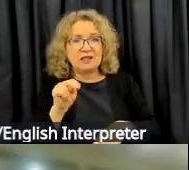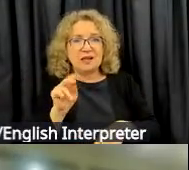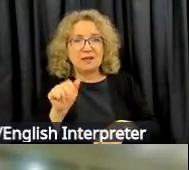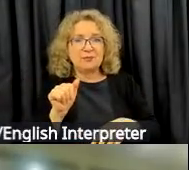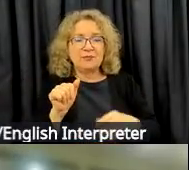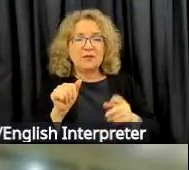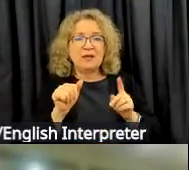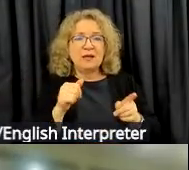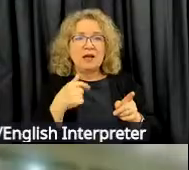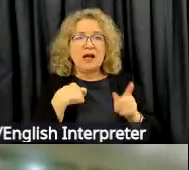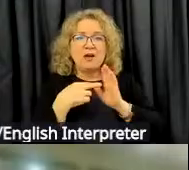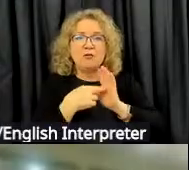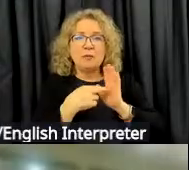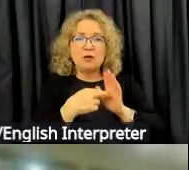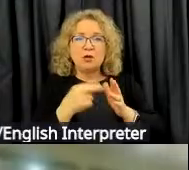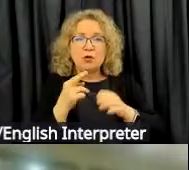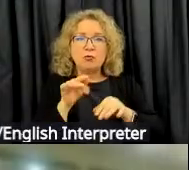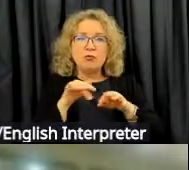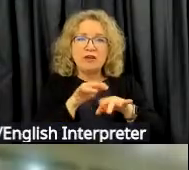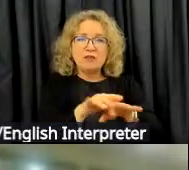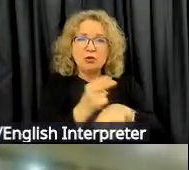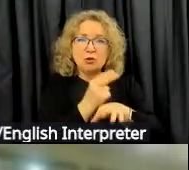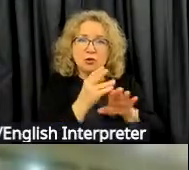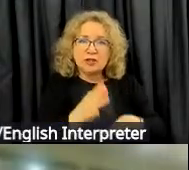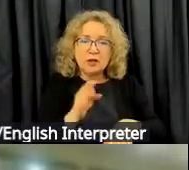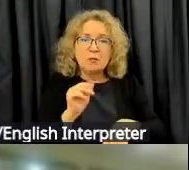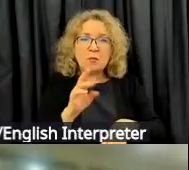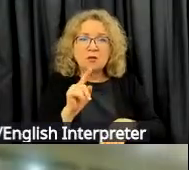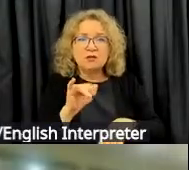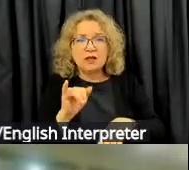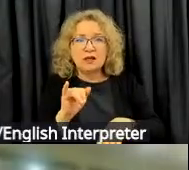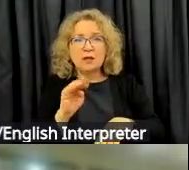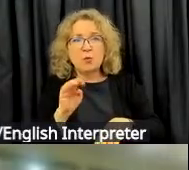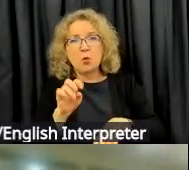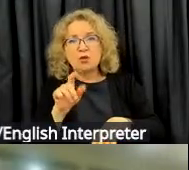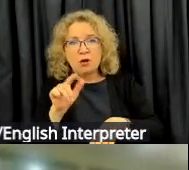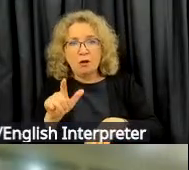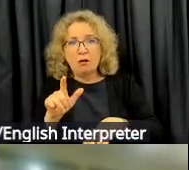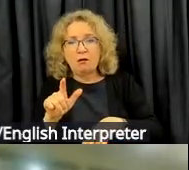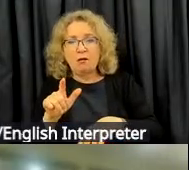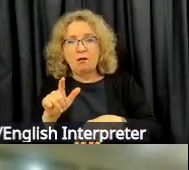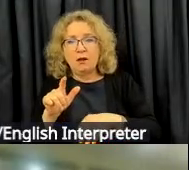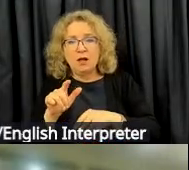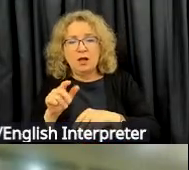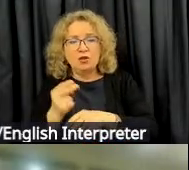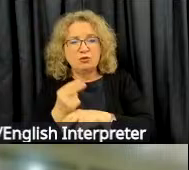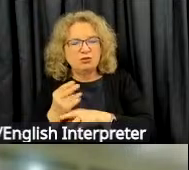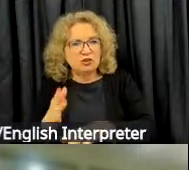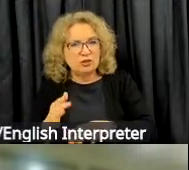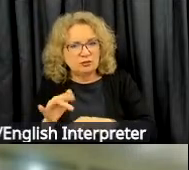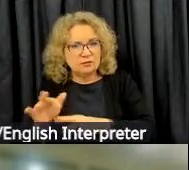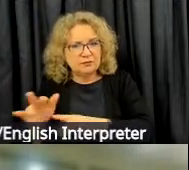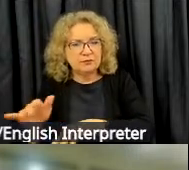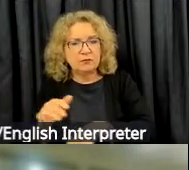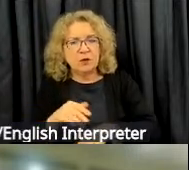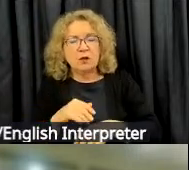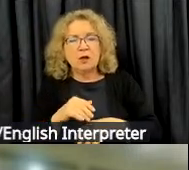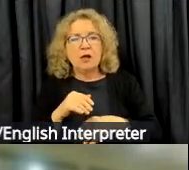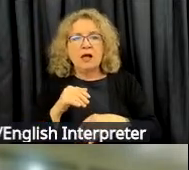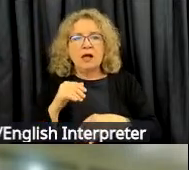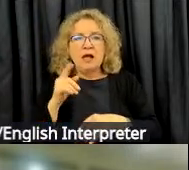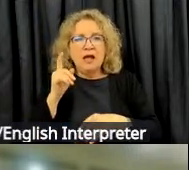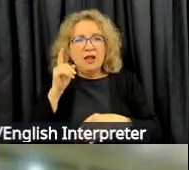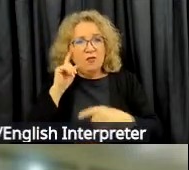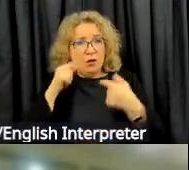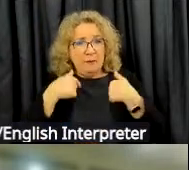navigation and multimodal freight users, it's been interesting learning about, I think the thing that I kind of take